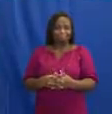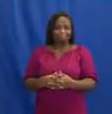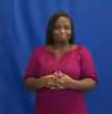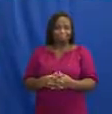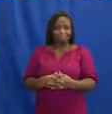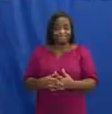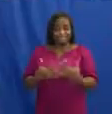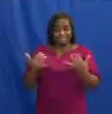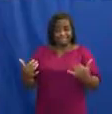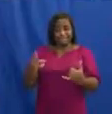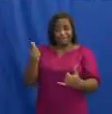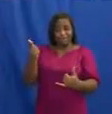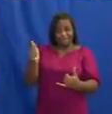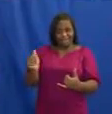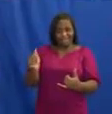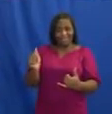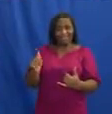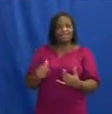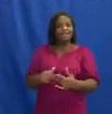Anyame me.